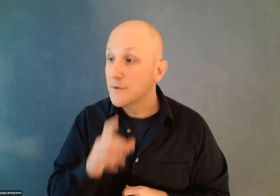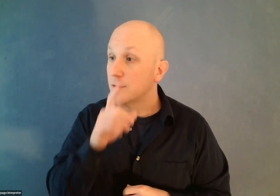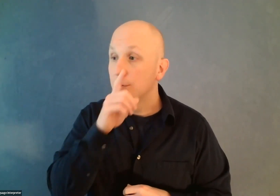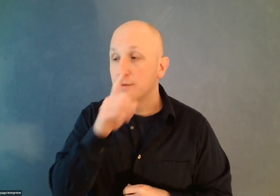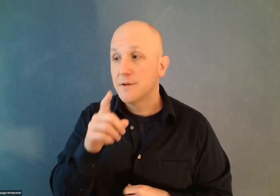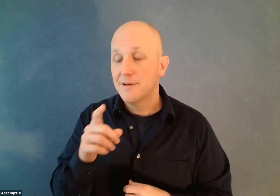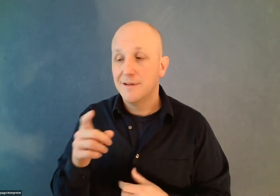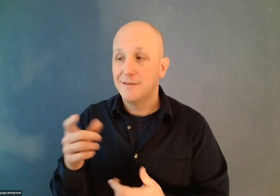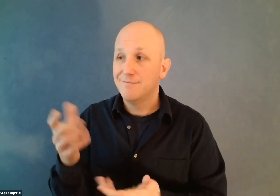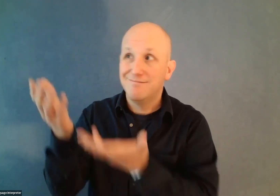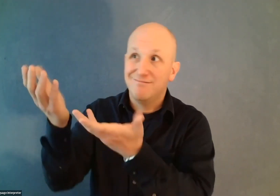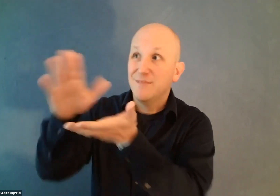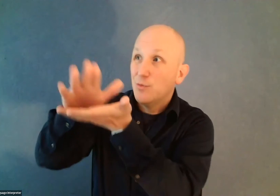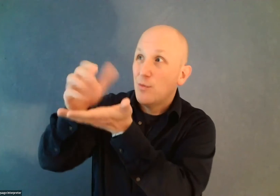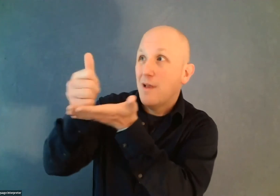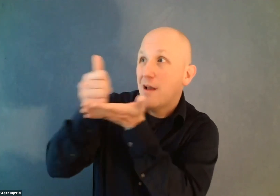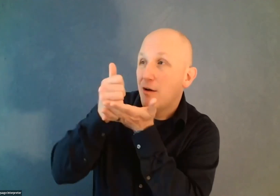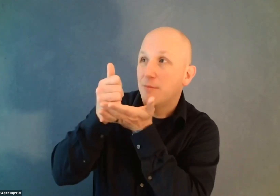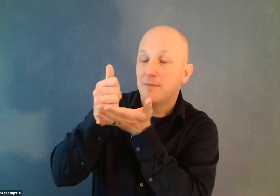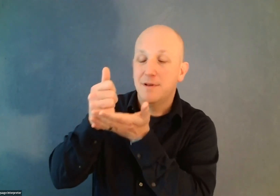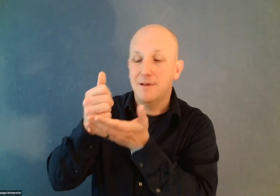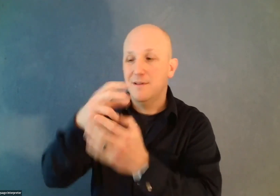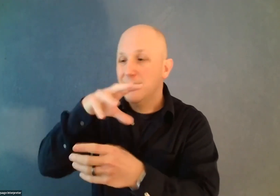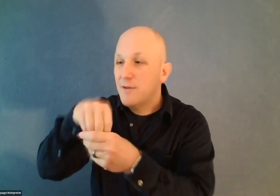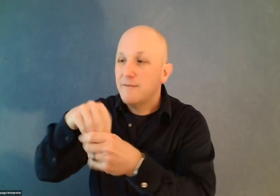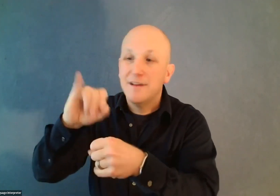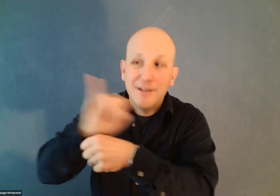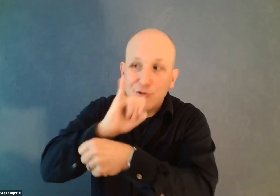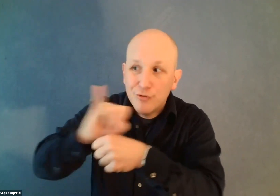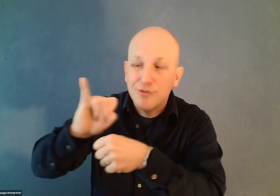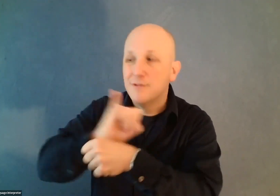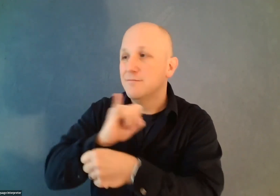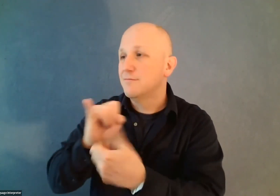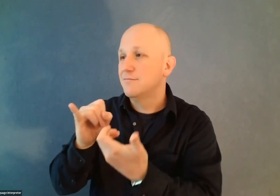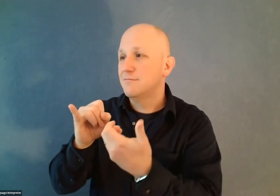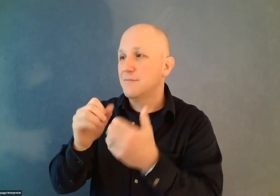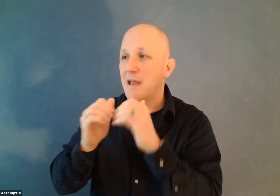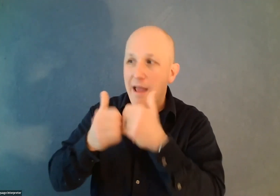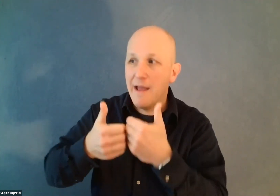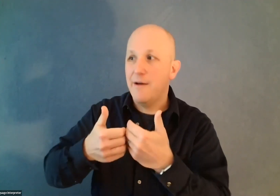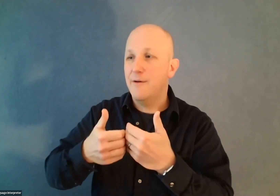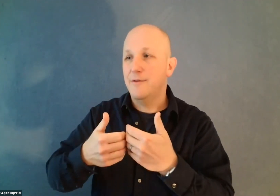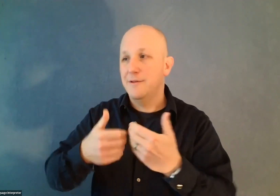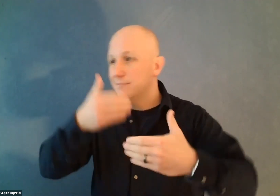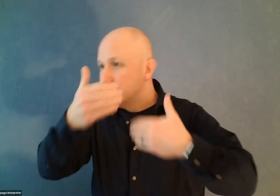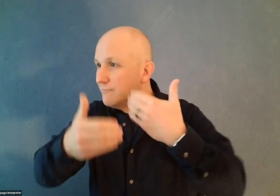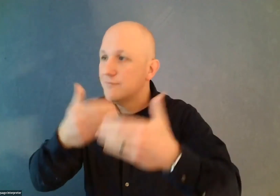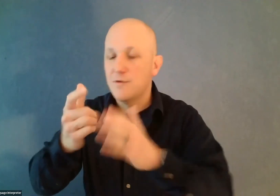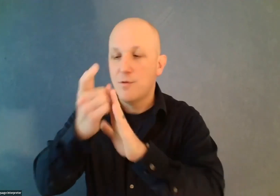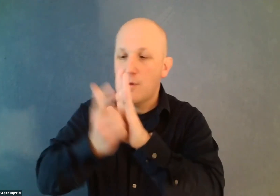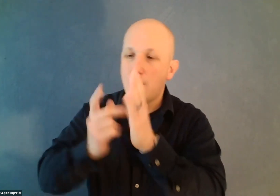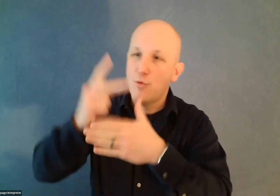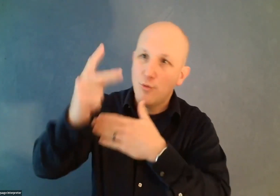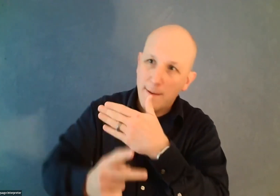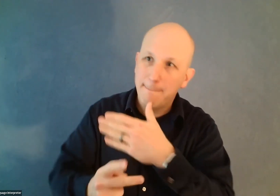internships, all of the things that I need to move forward with the law program. And